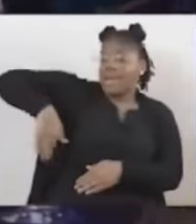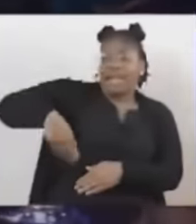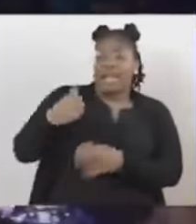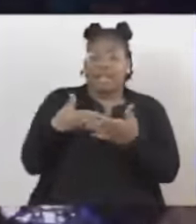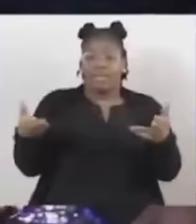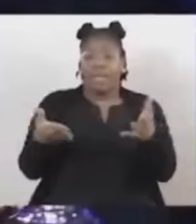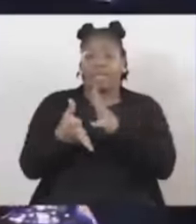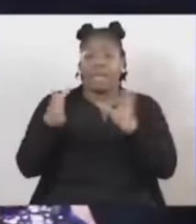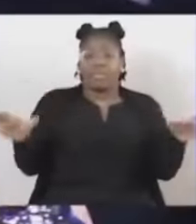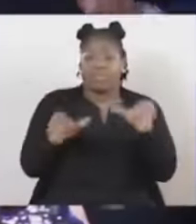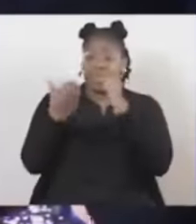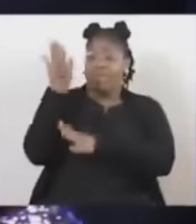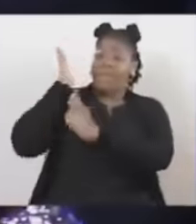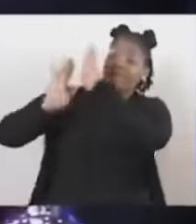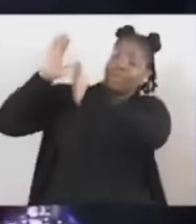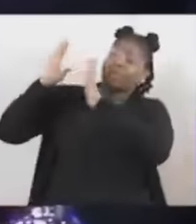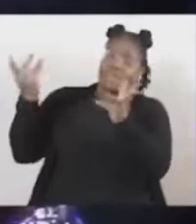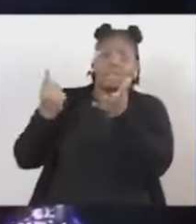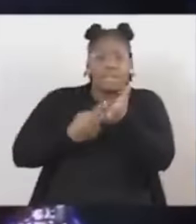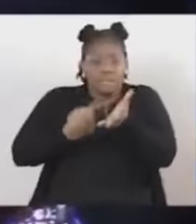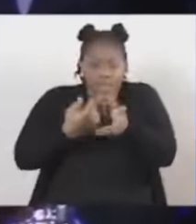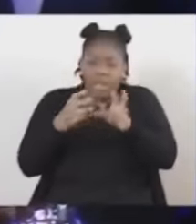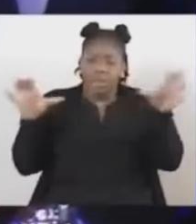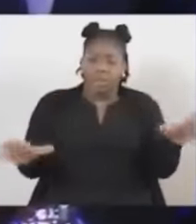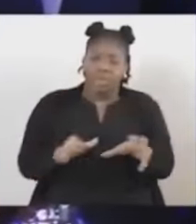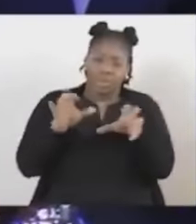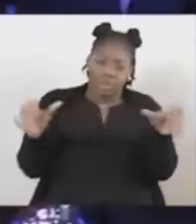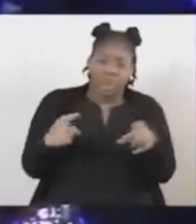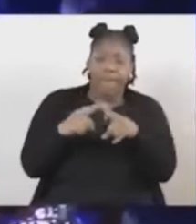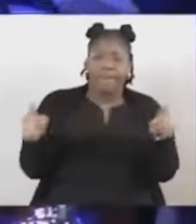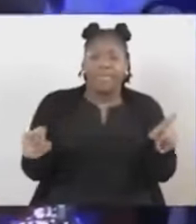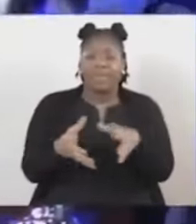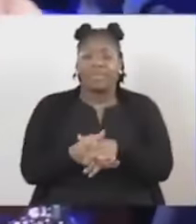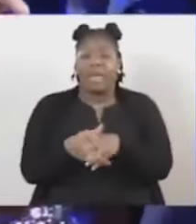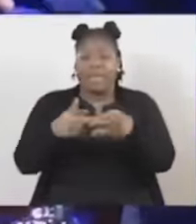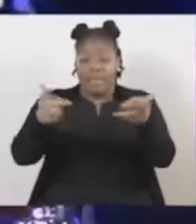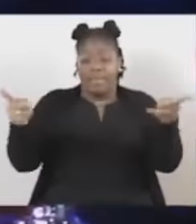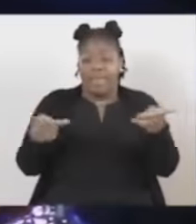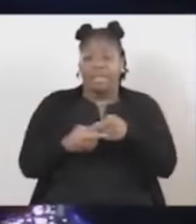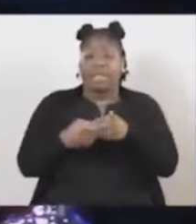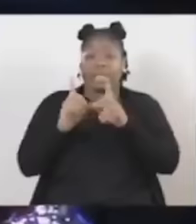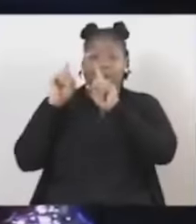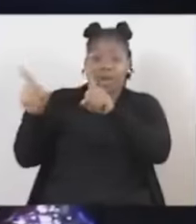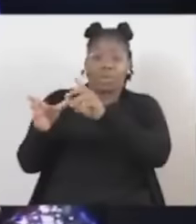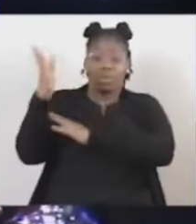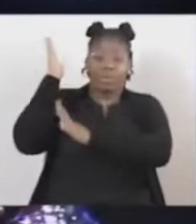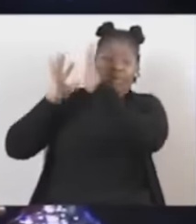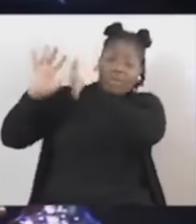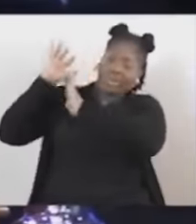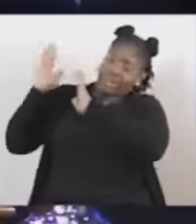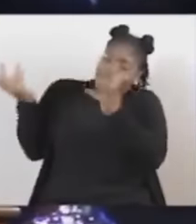I used to do, I still do them sometimes. And the places I used to